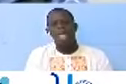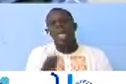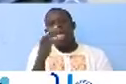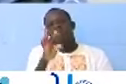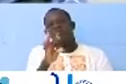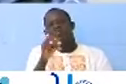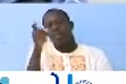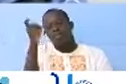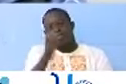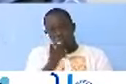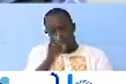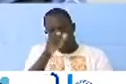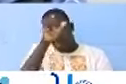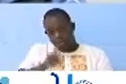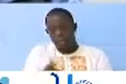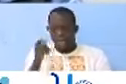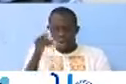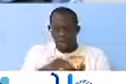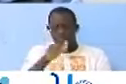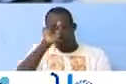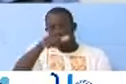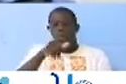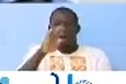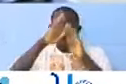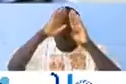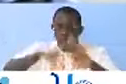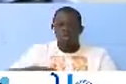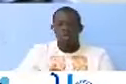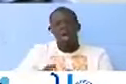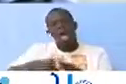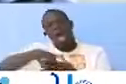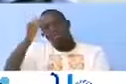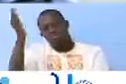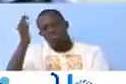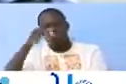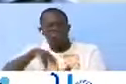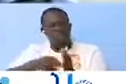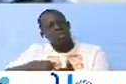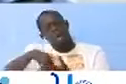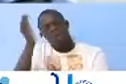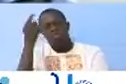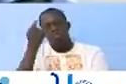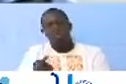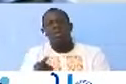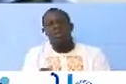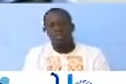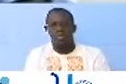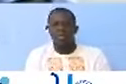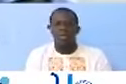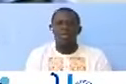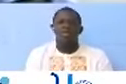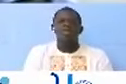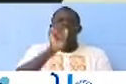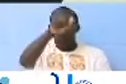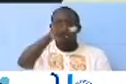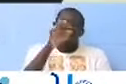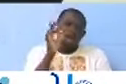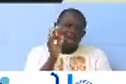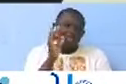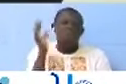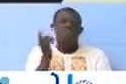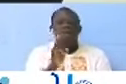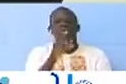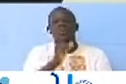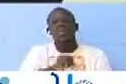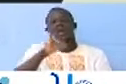thief comes to your house and goes out, he just goes out. What is your answer, Mr. Sane? Mana mula